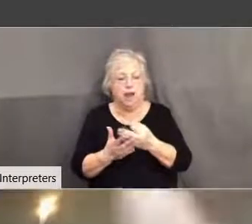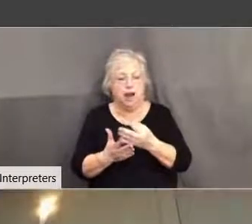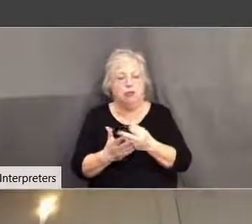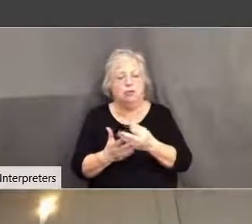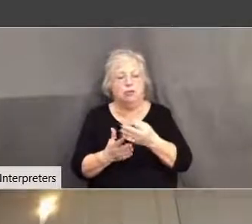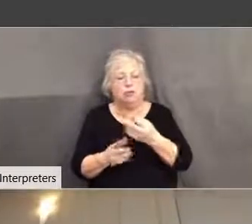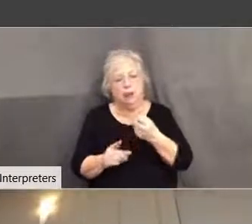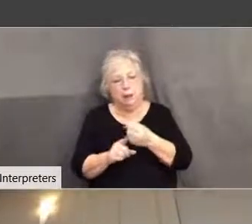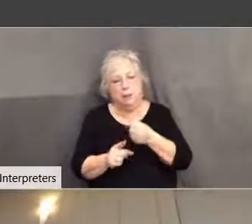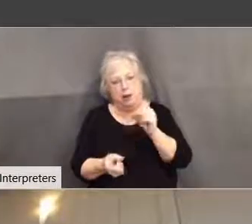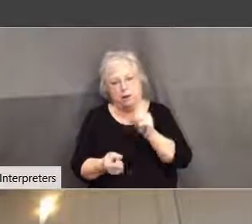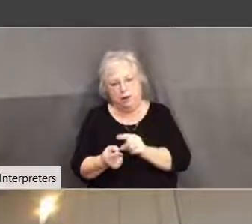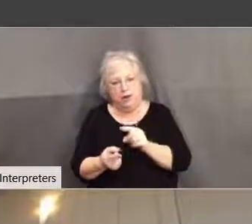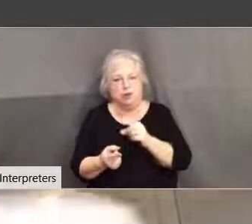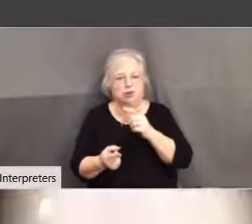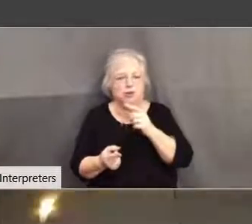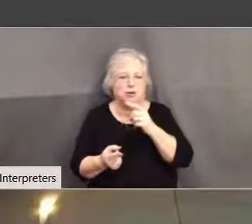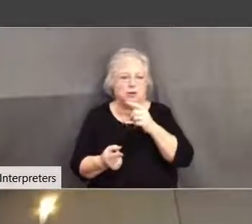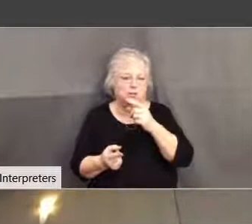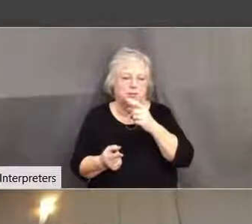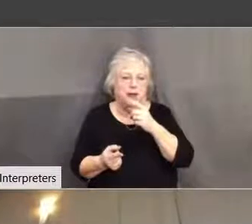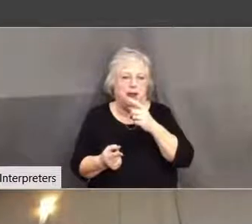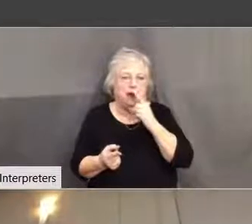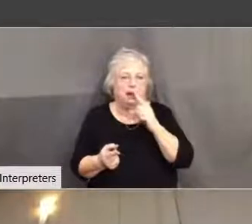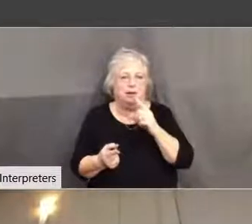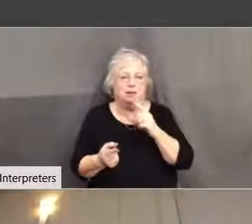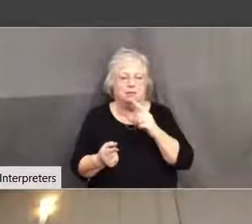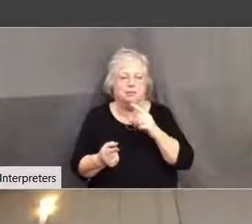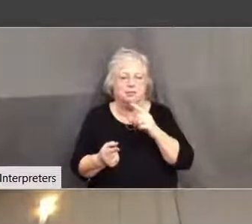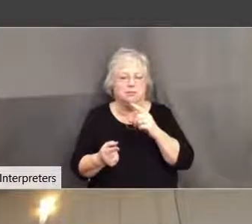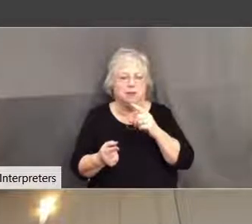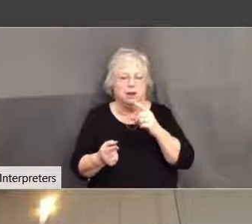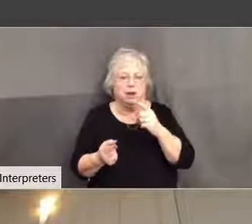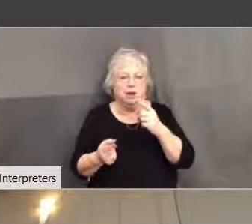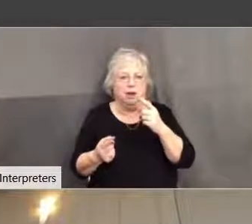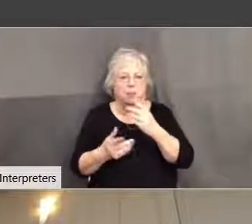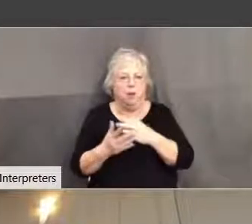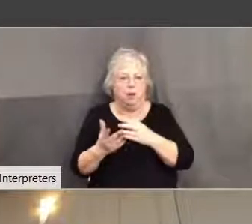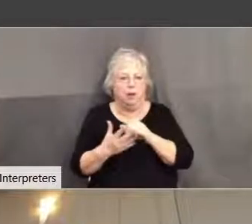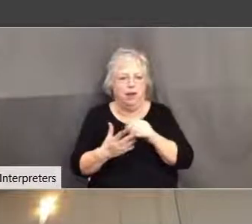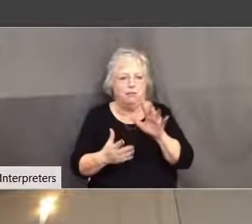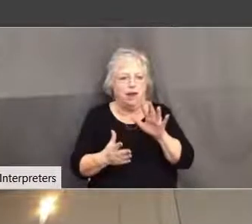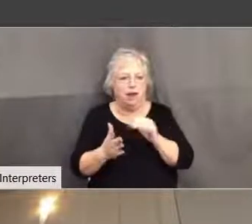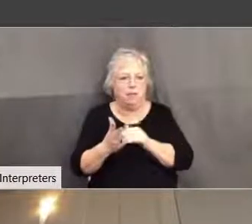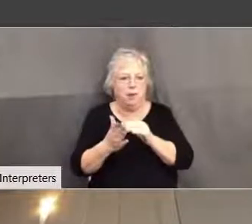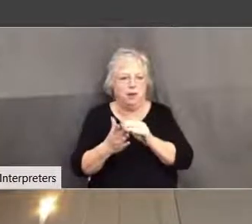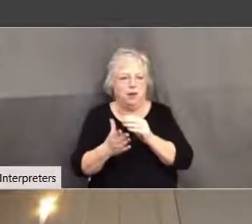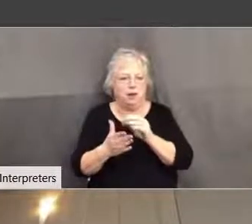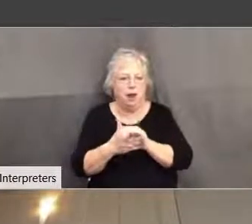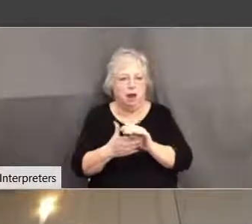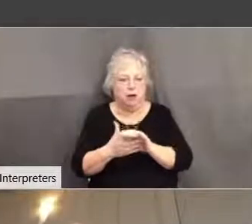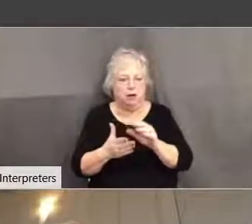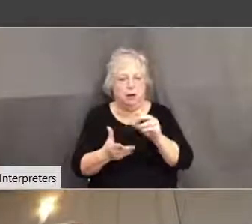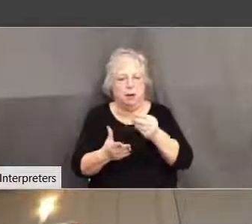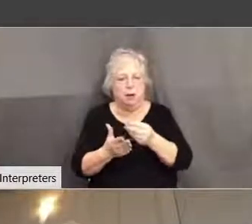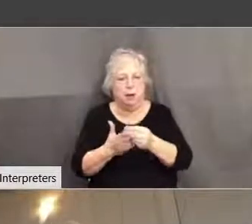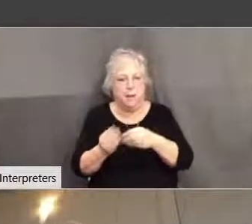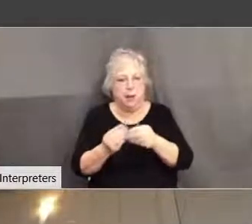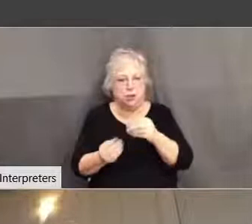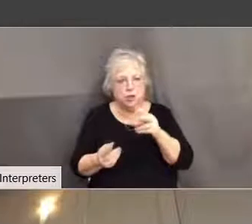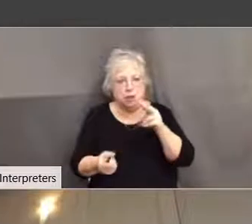facilities of the like that were shut down. Part of that $5 million budget cut would utilize a $1